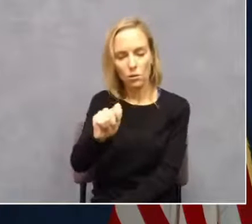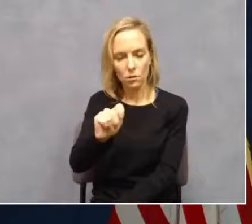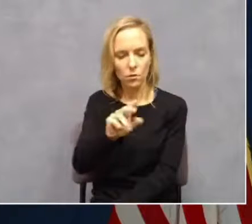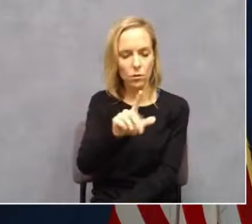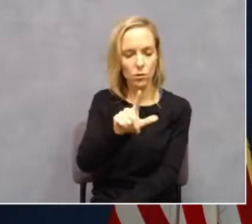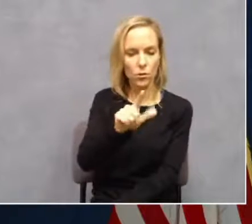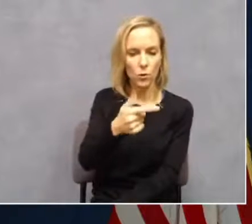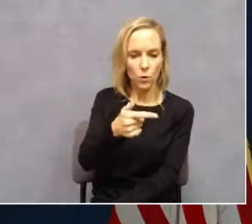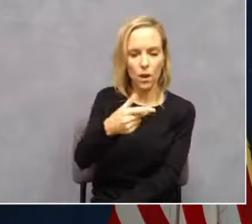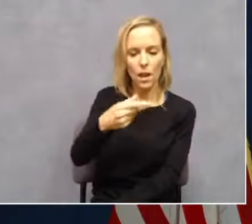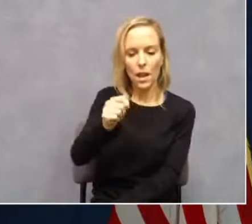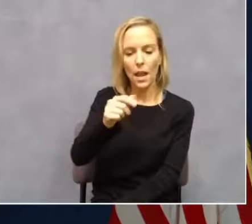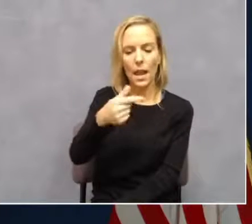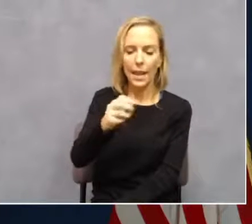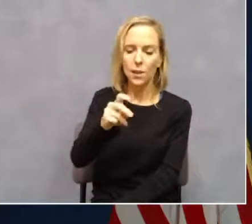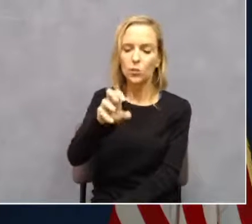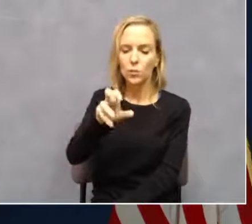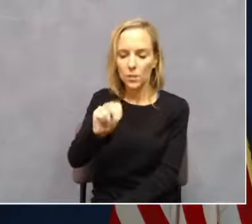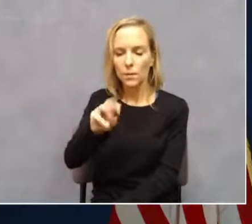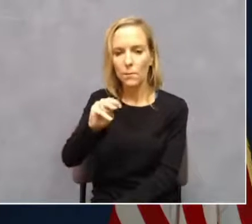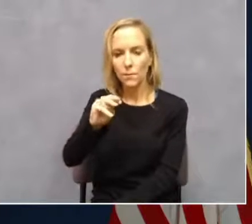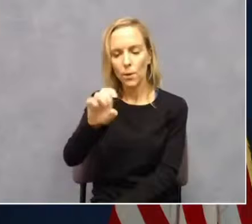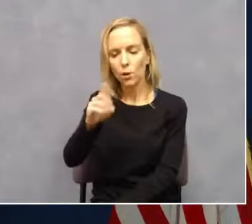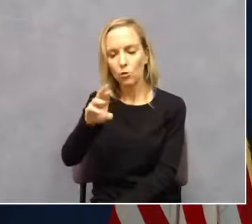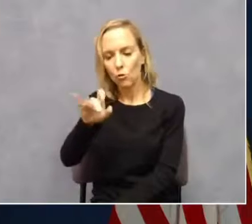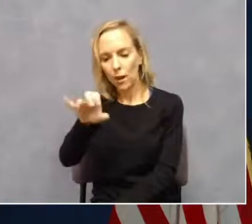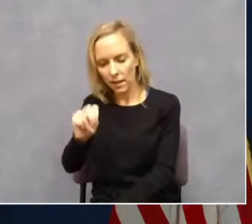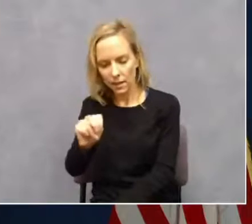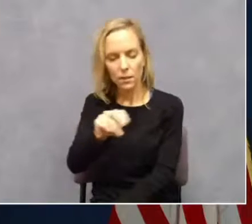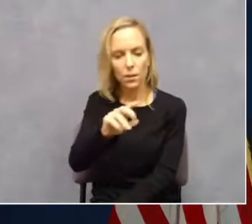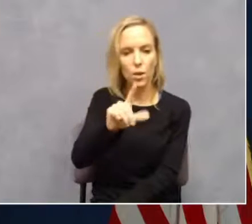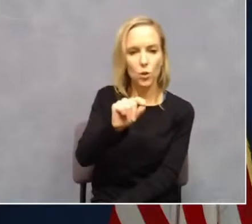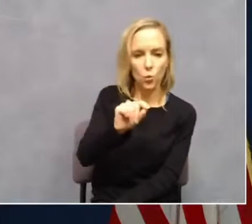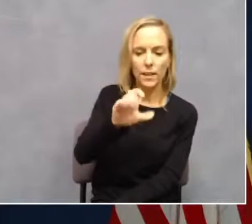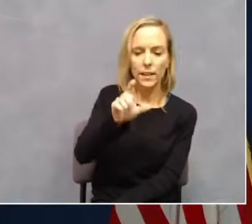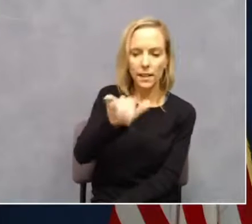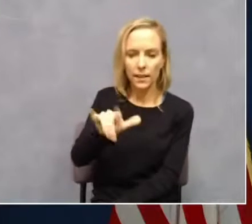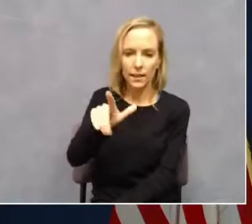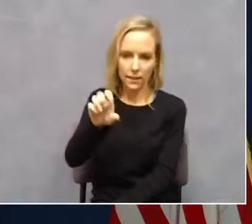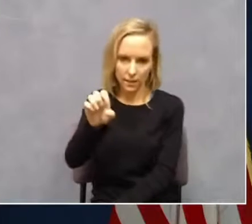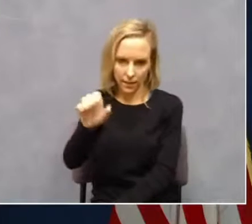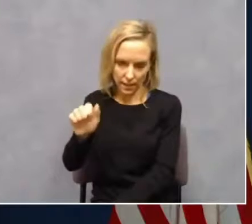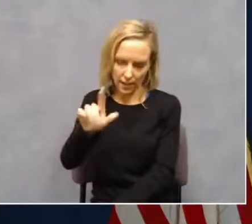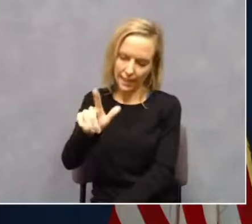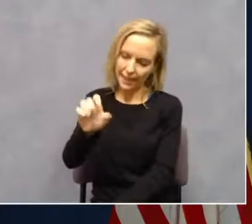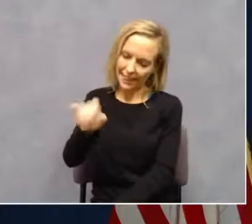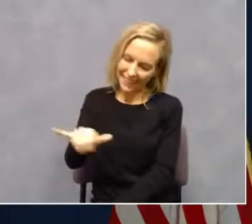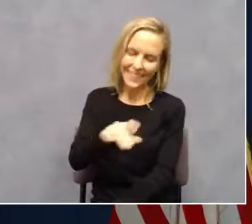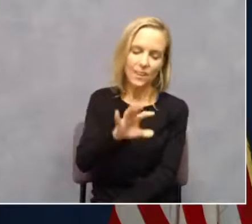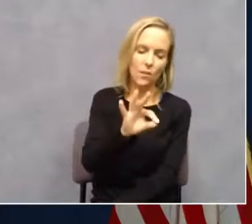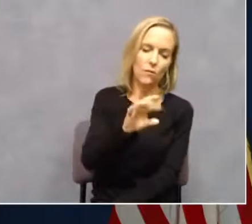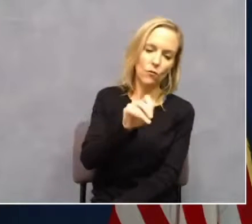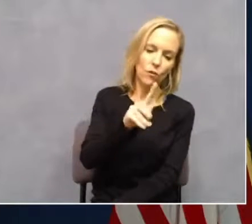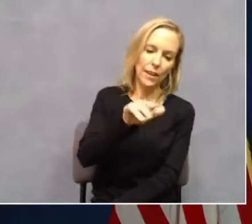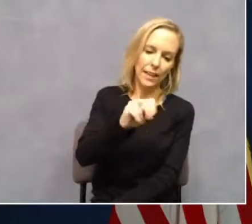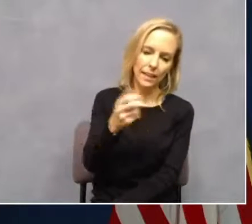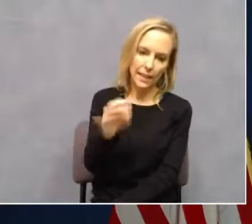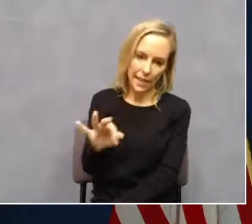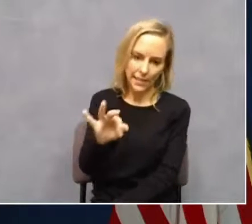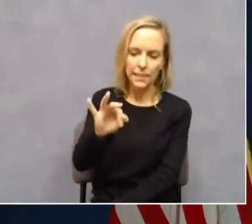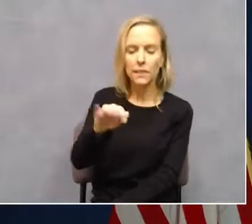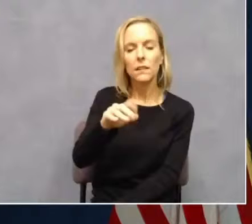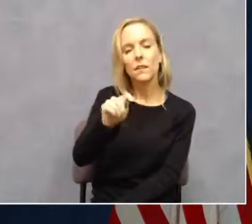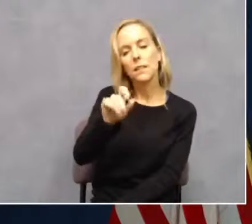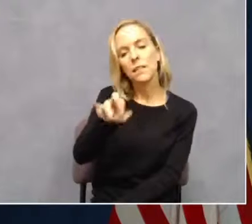Henderson, Laurel, and McCracken. 20 in Clay and Lee. 19 in Franklin, Taylor. 18